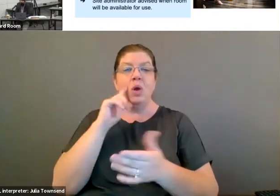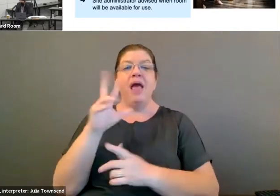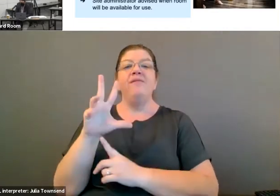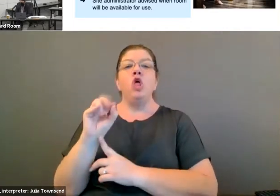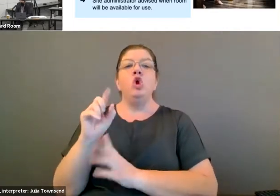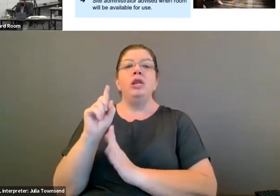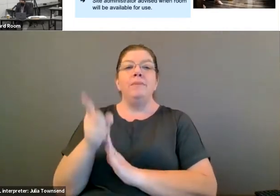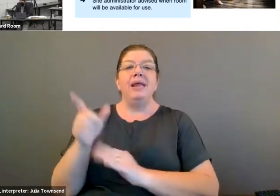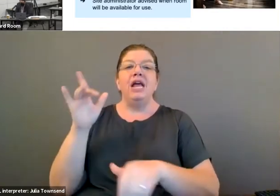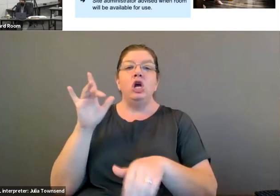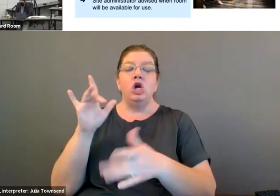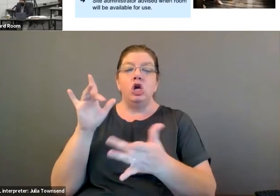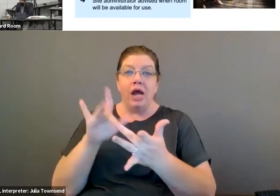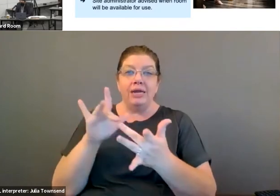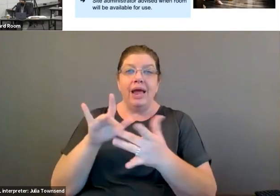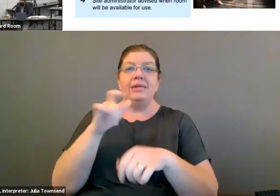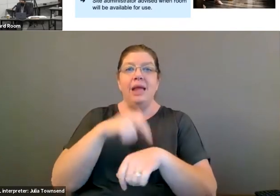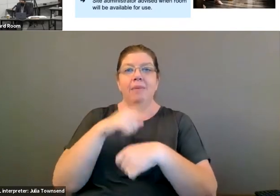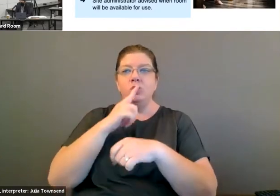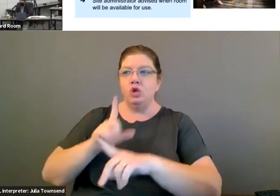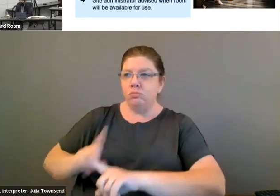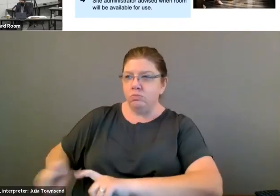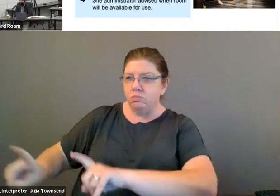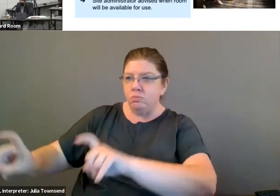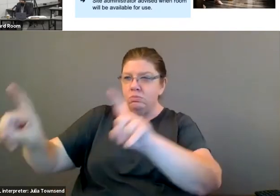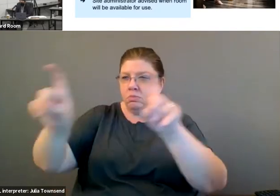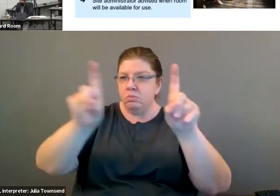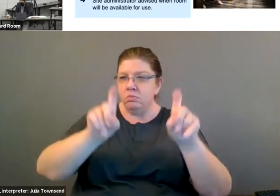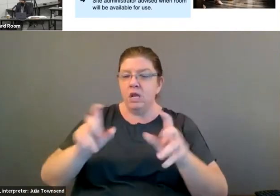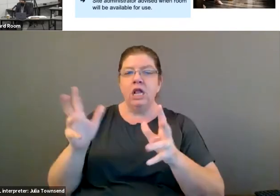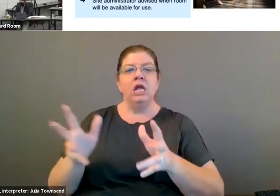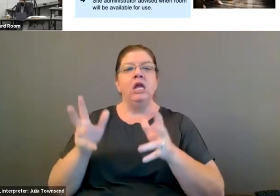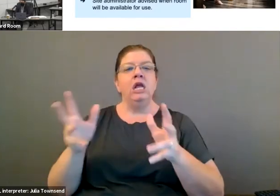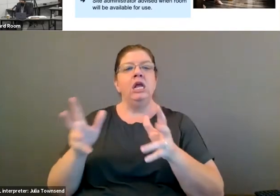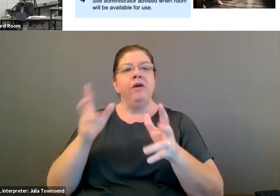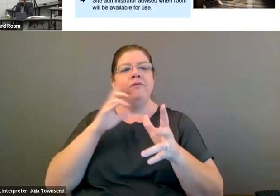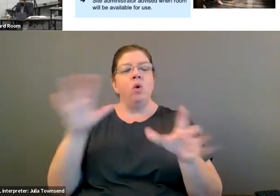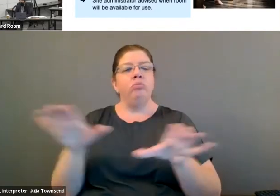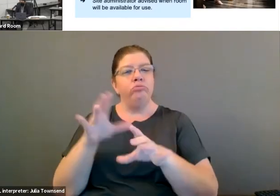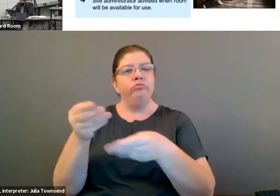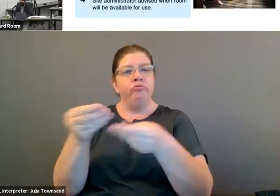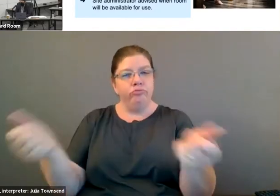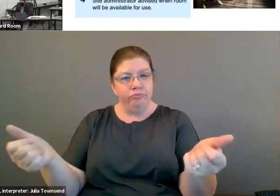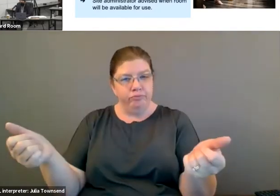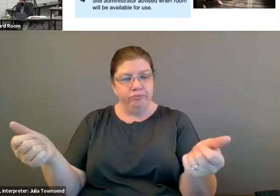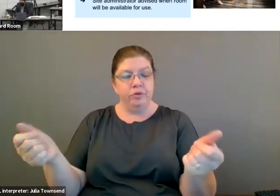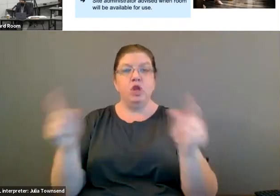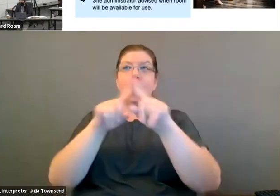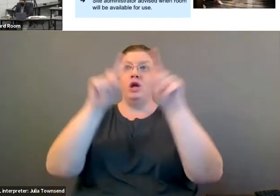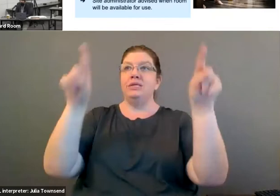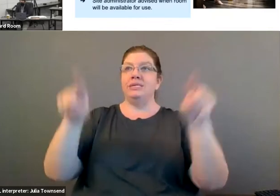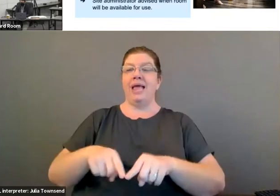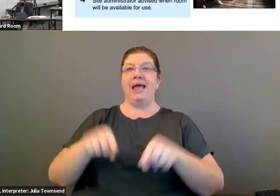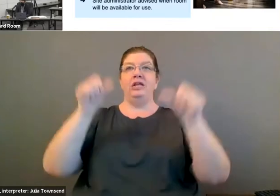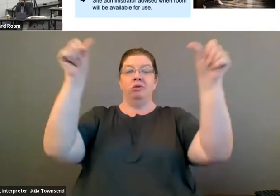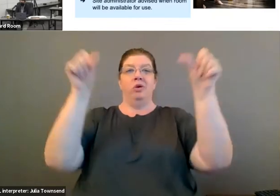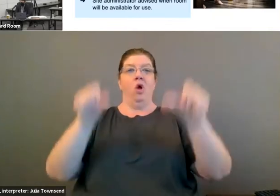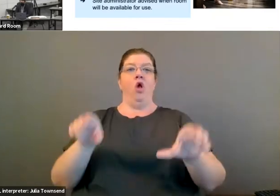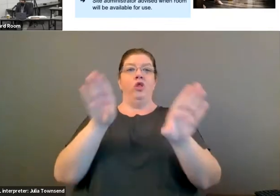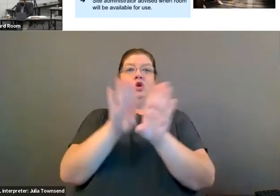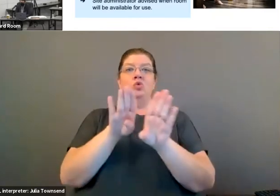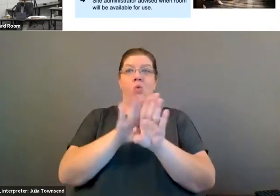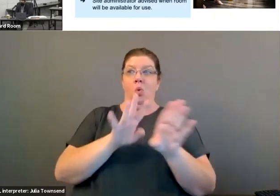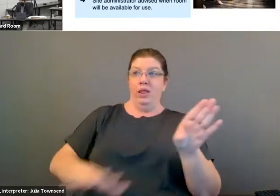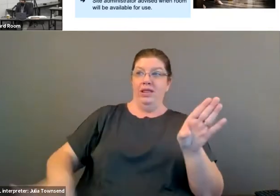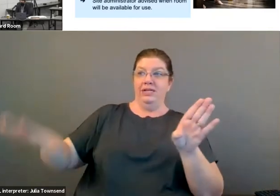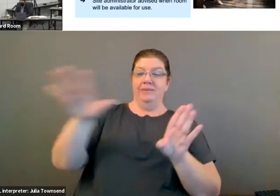to ensure that our peroxide-based chemical does its job. We have signage that we install on the doors of the space